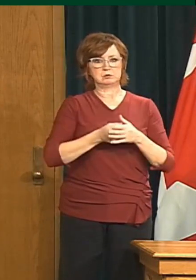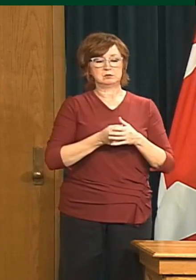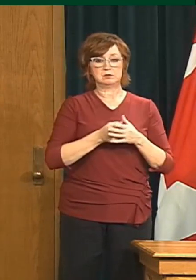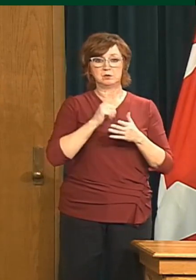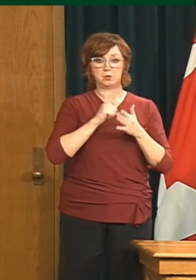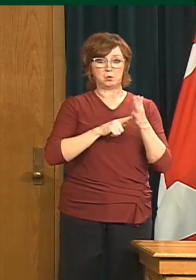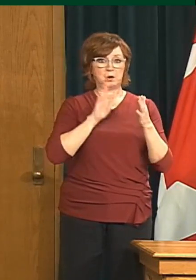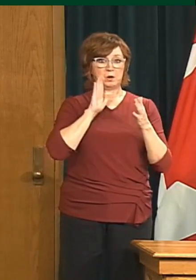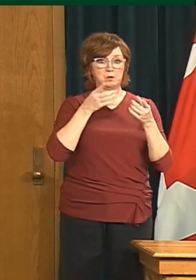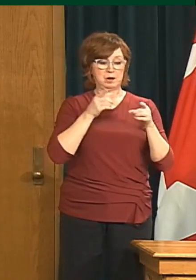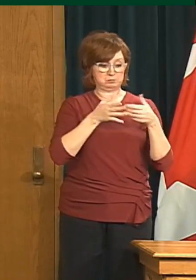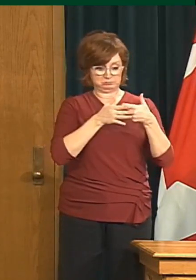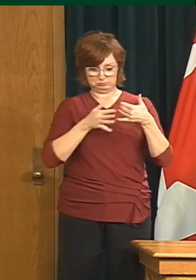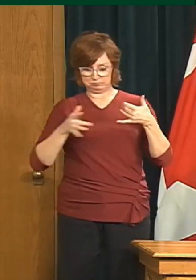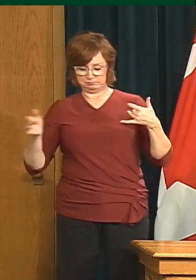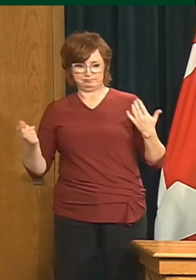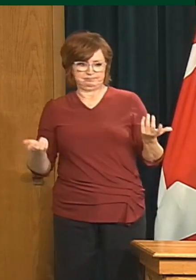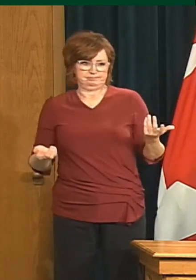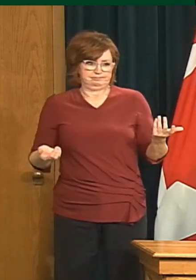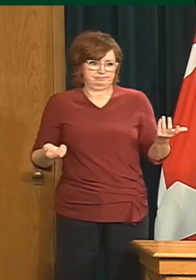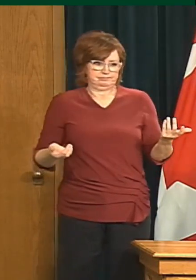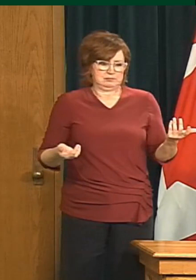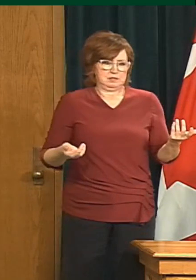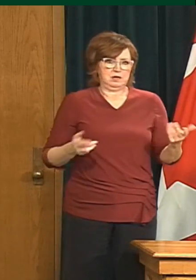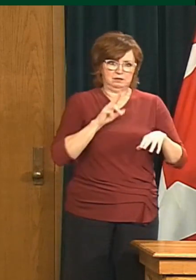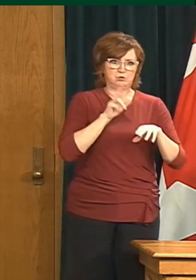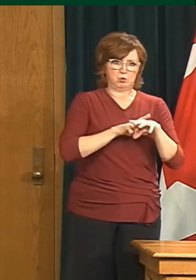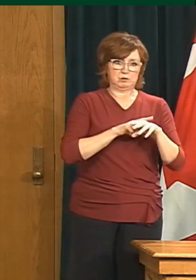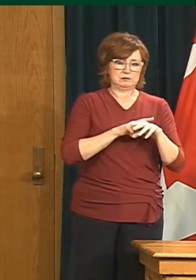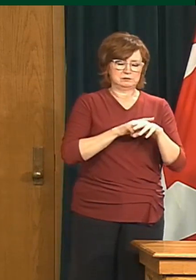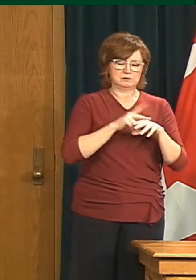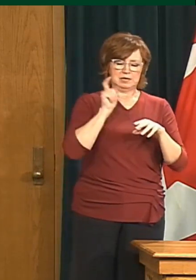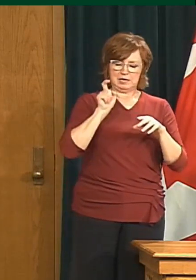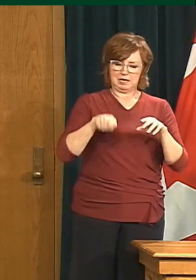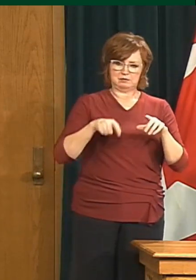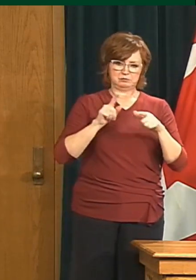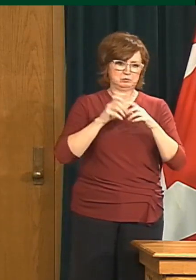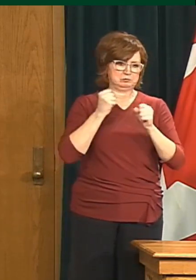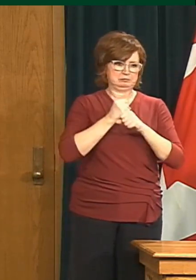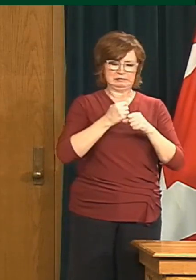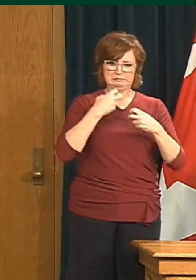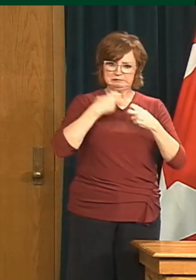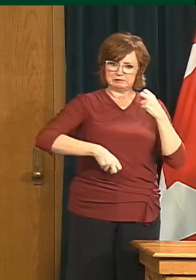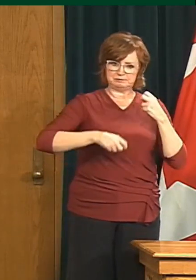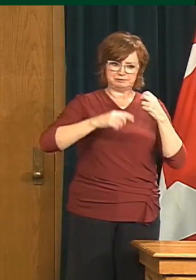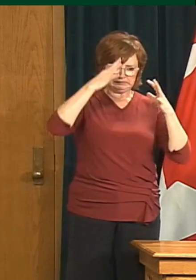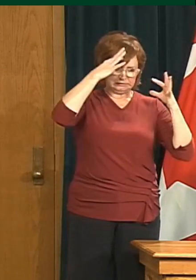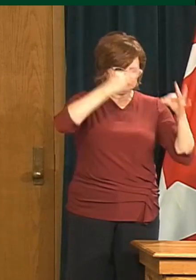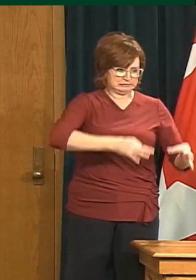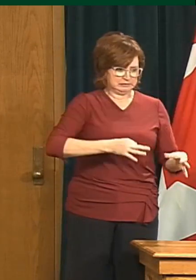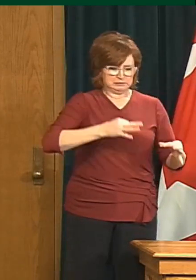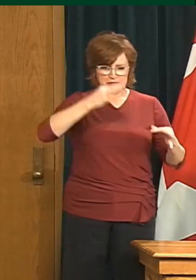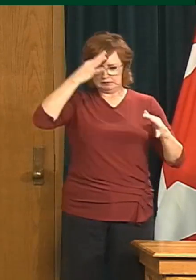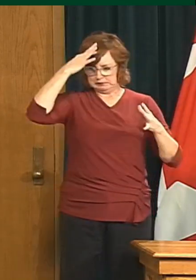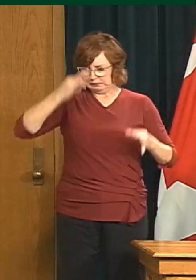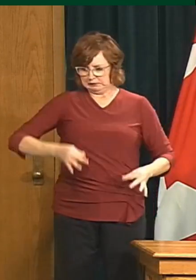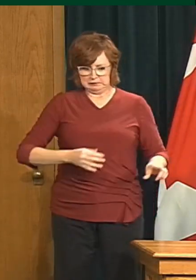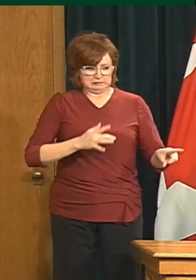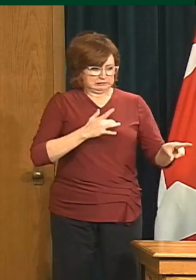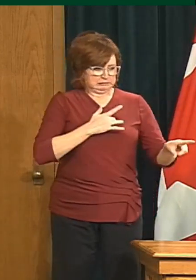of Saskatchewan expect? Yes, there will be some challenging decisions that will have to be made around a number of